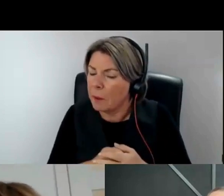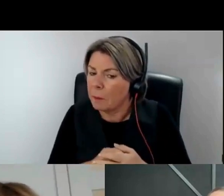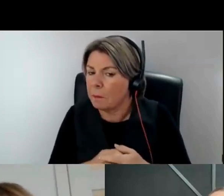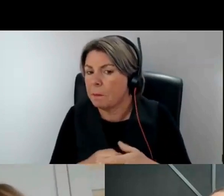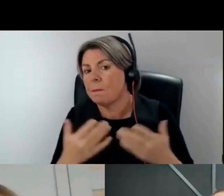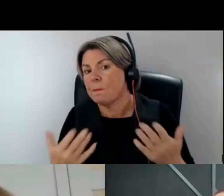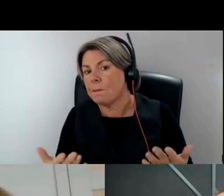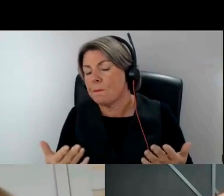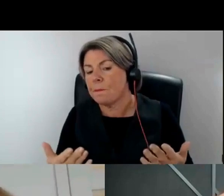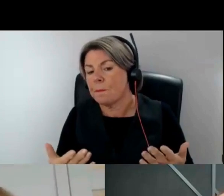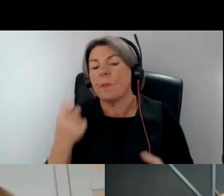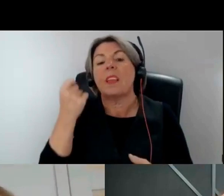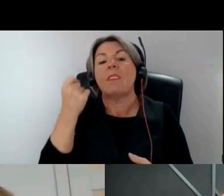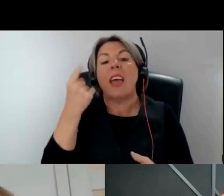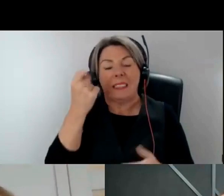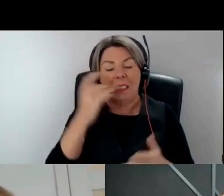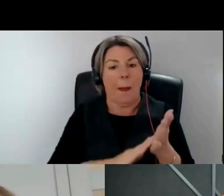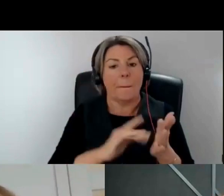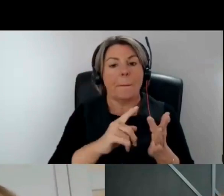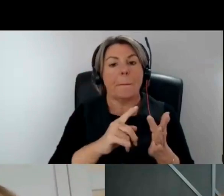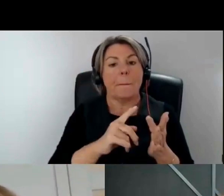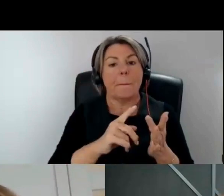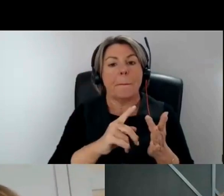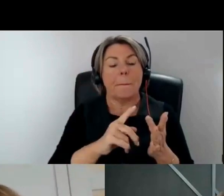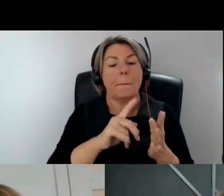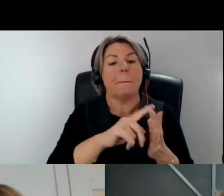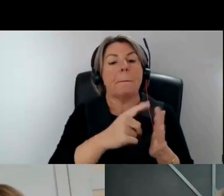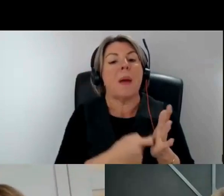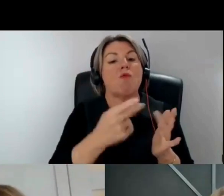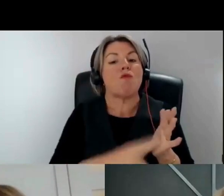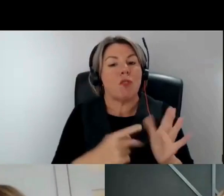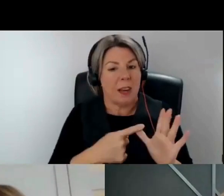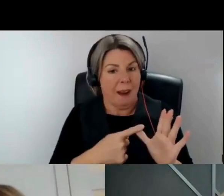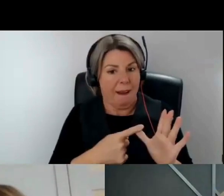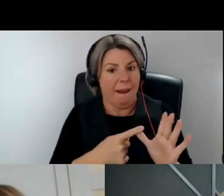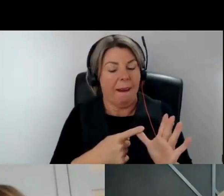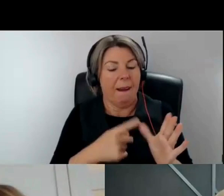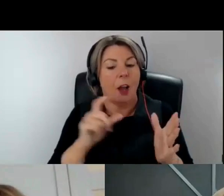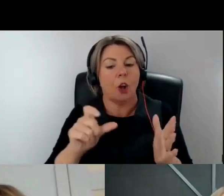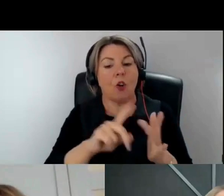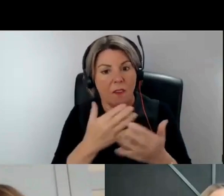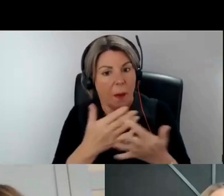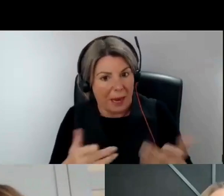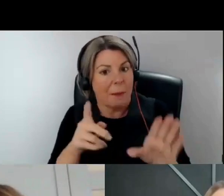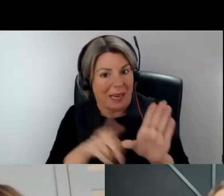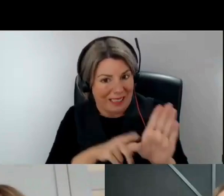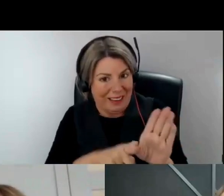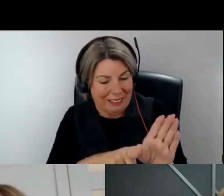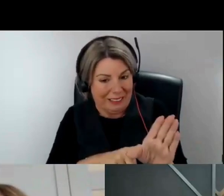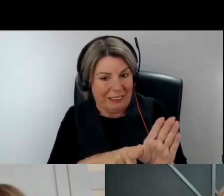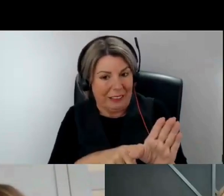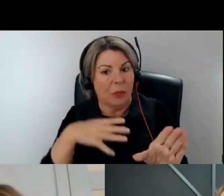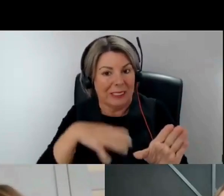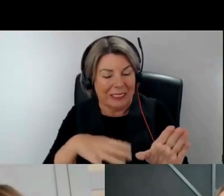So the idea of the Mirena coil is that for many women for many years, they've ended up needing